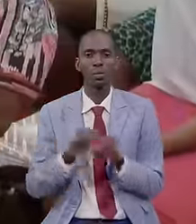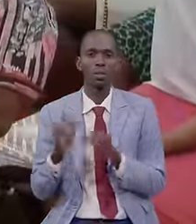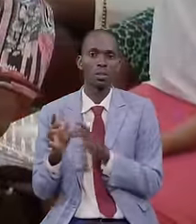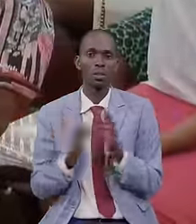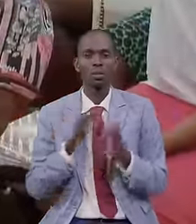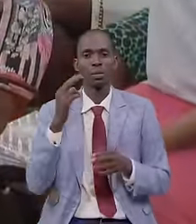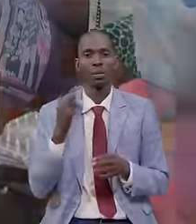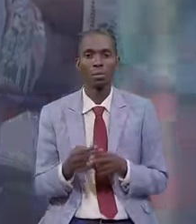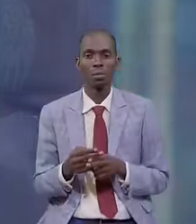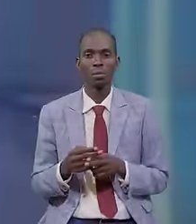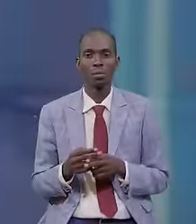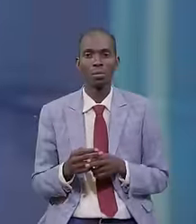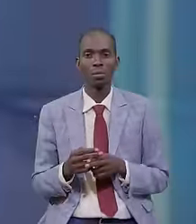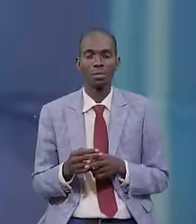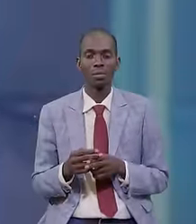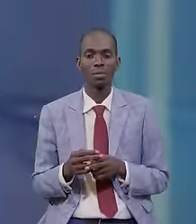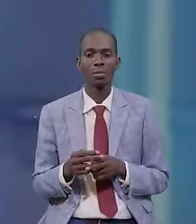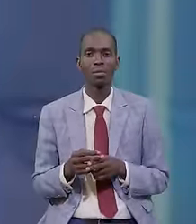But you are sitting down.